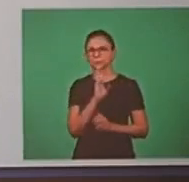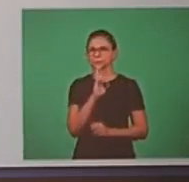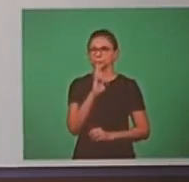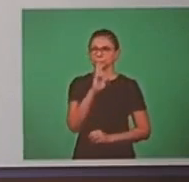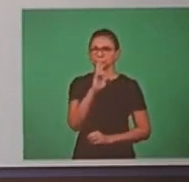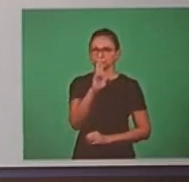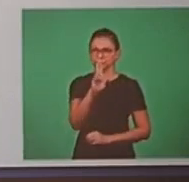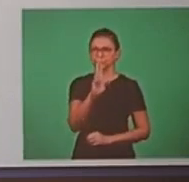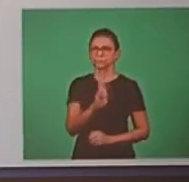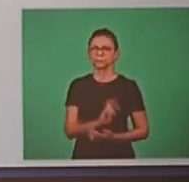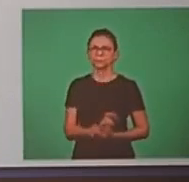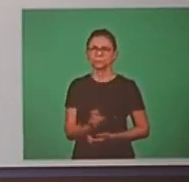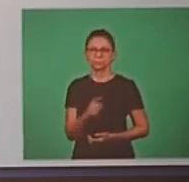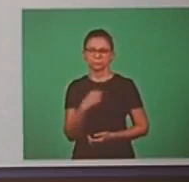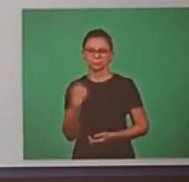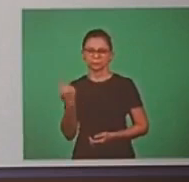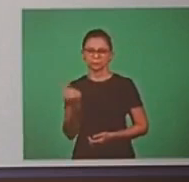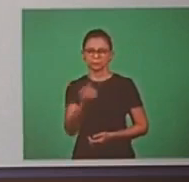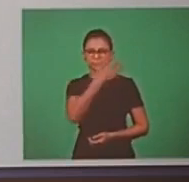let's